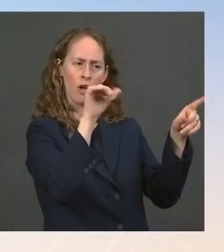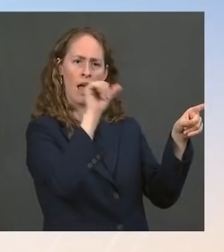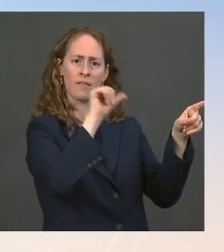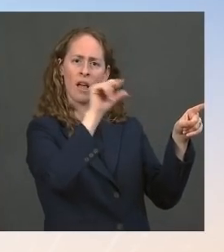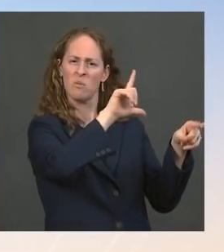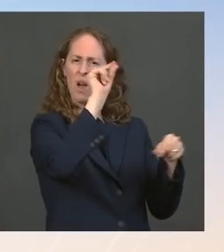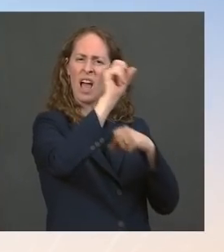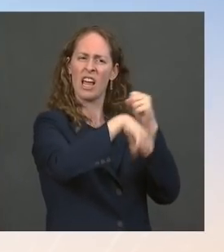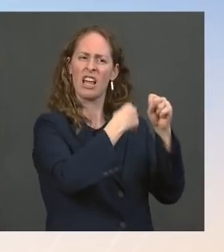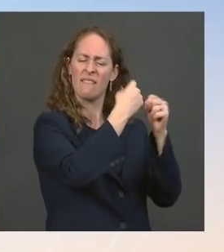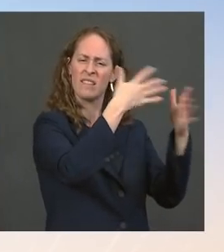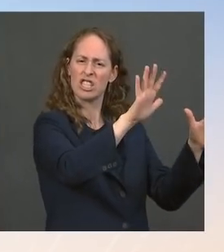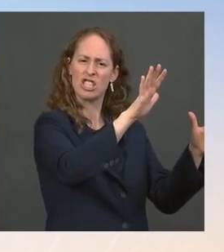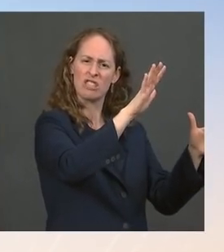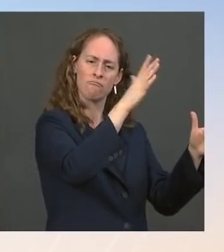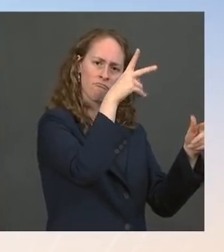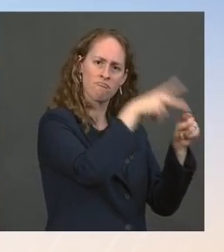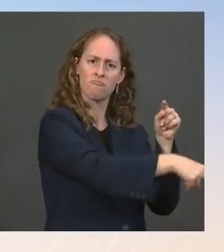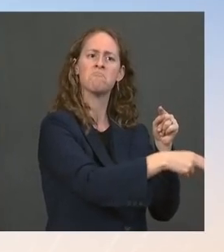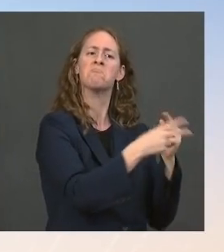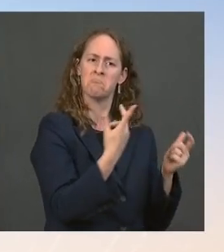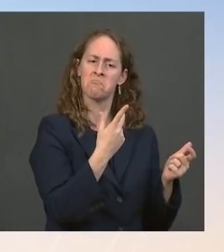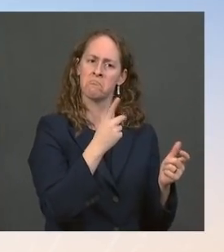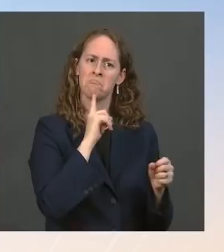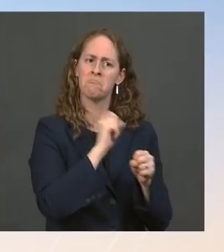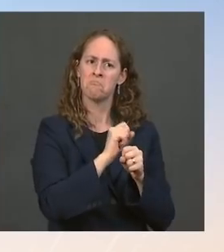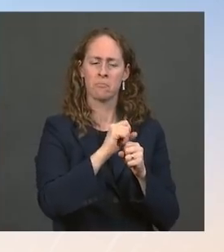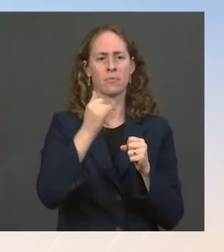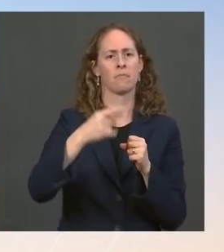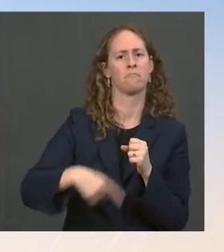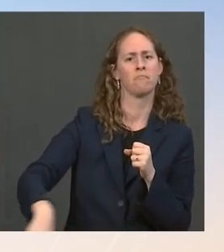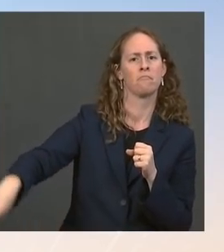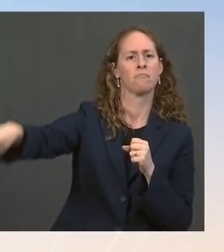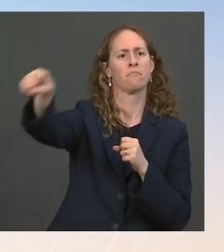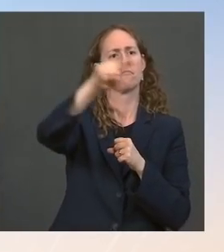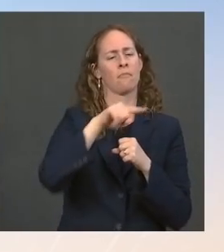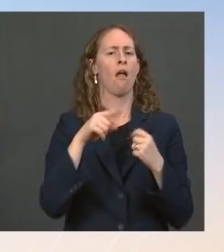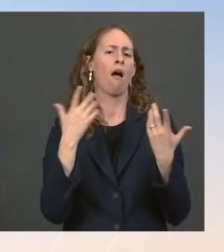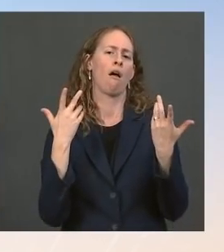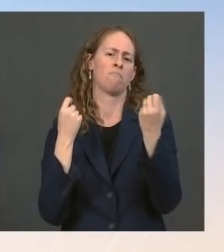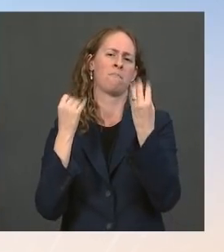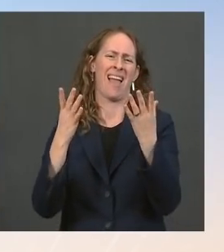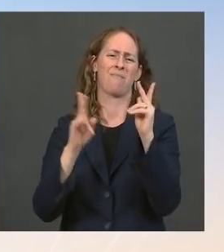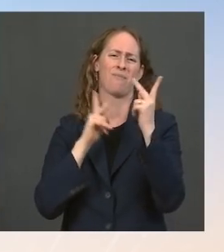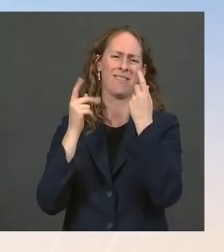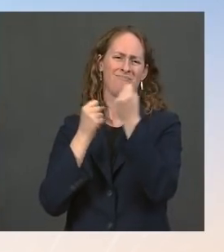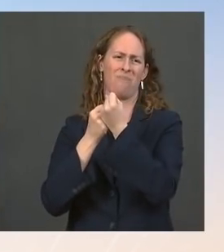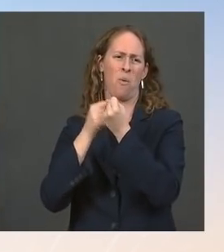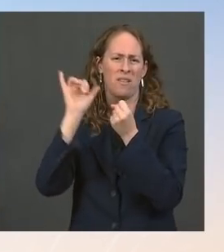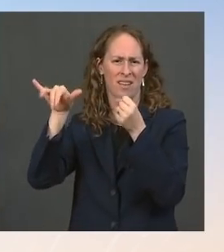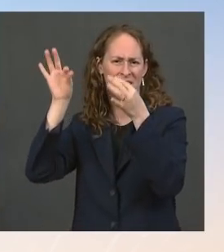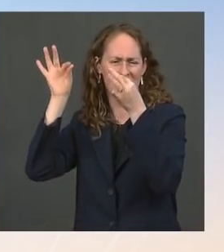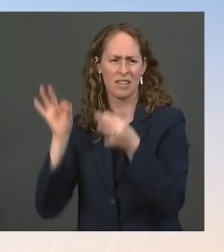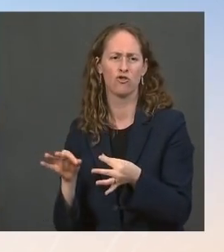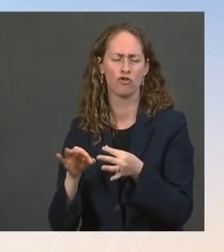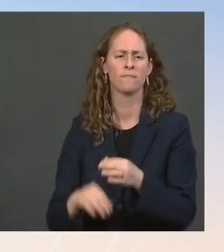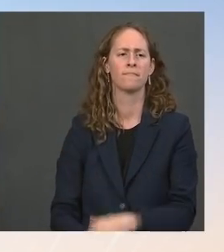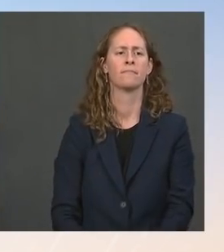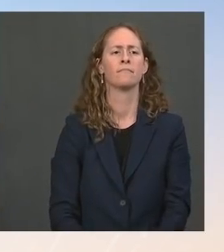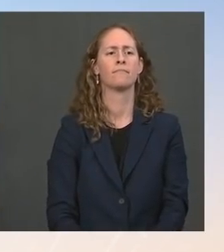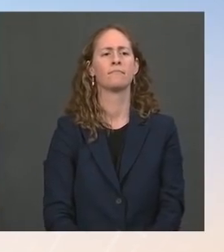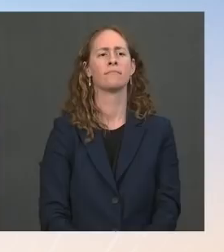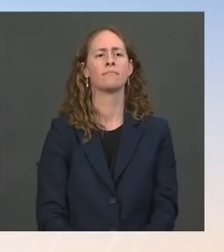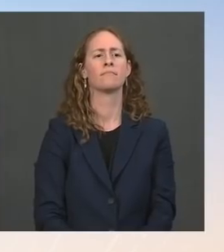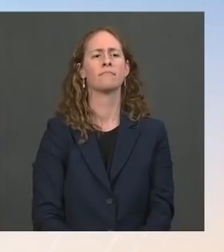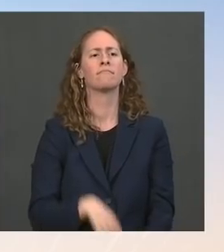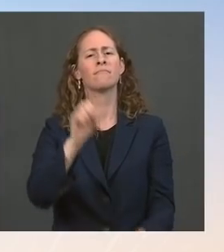that. That's something I would say the American public broadly supports. We've certainly acknowledged that there are aspects, of course,